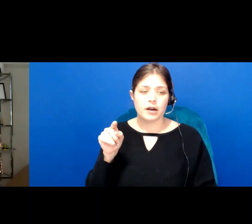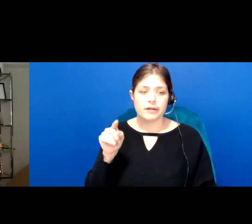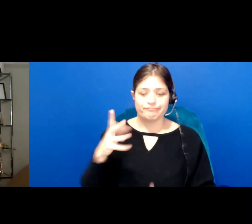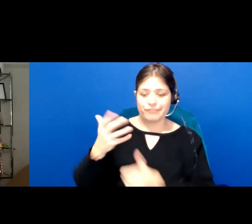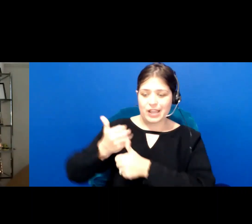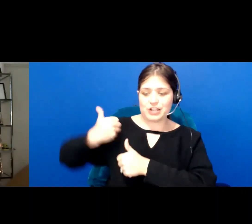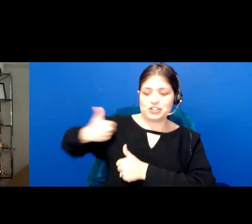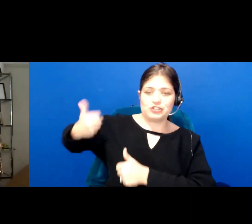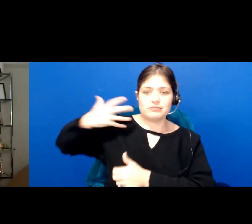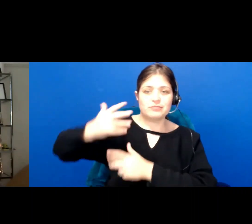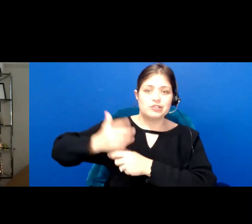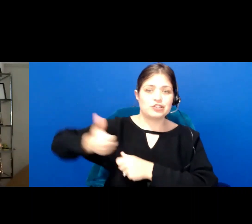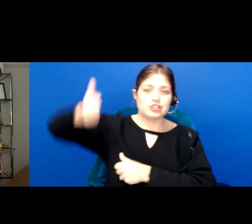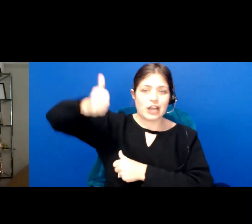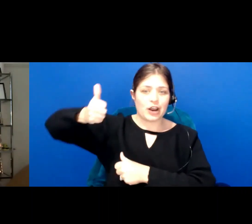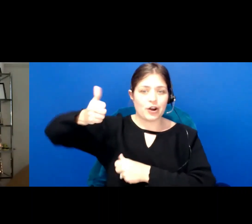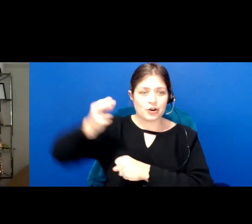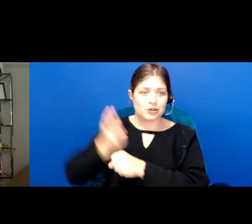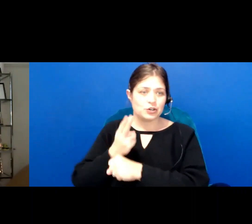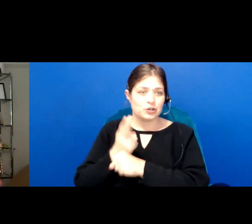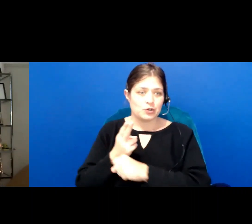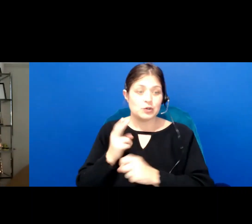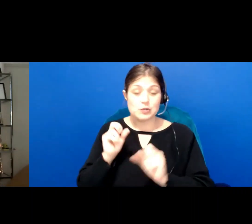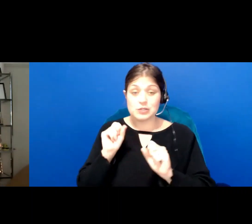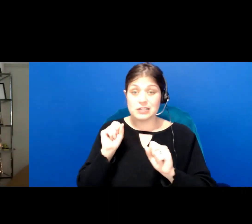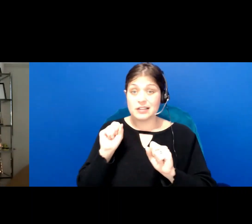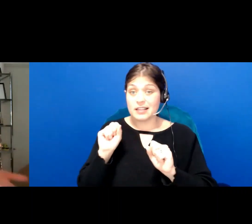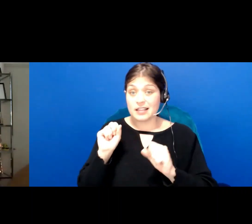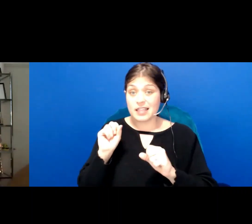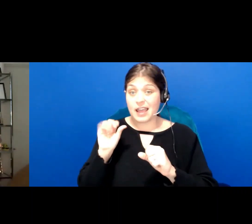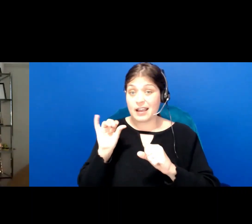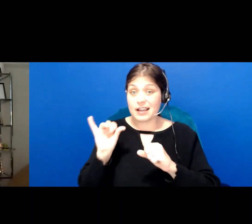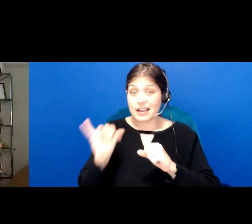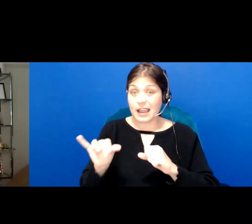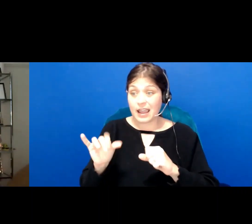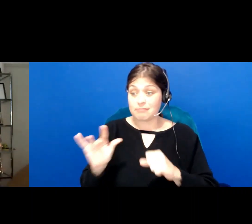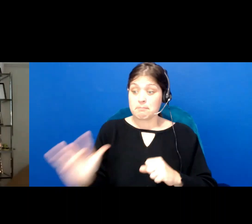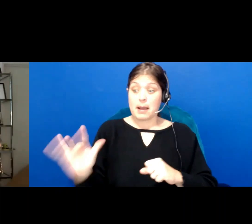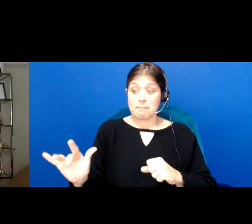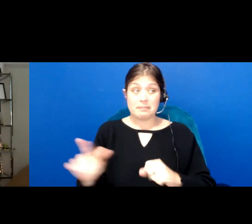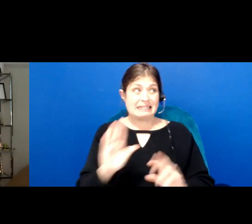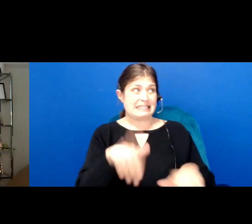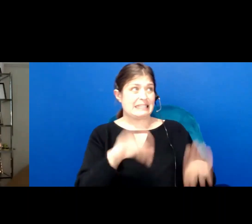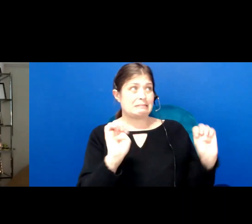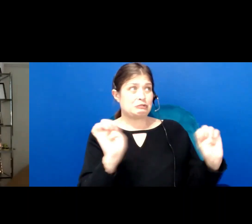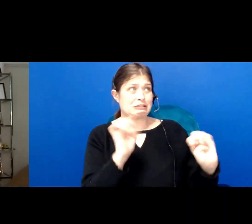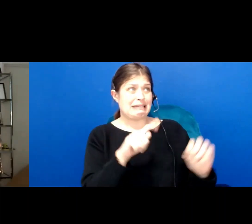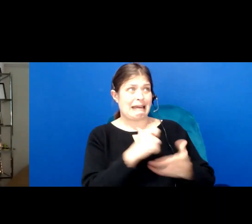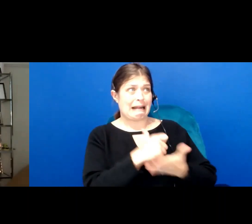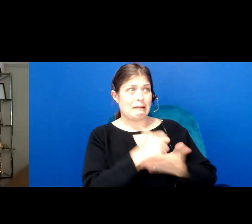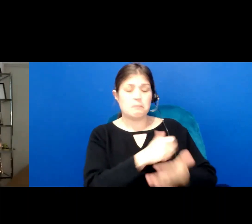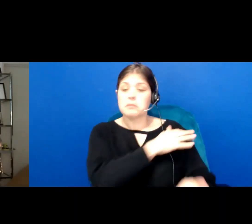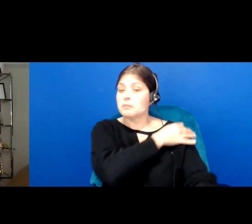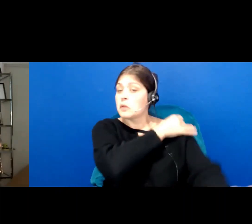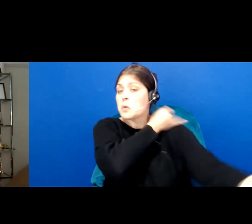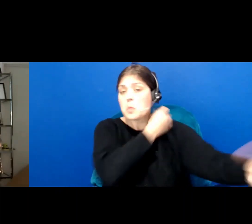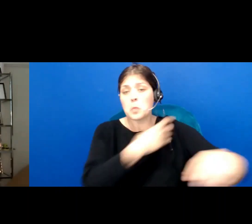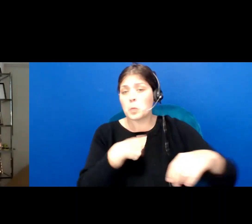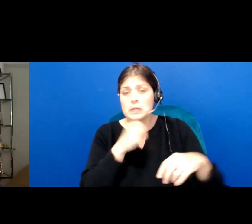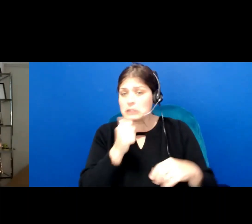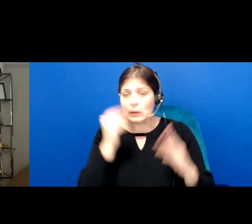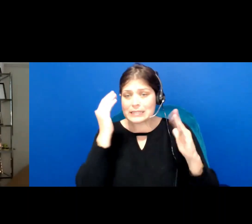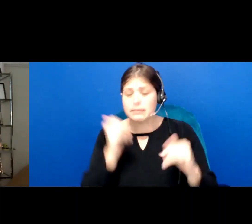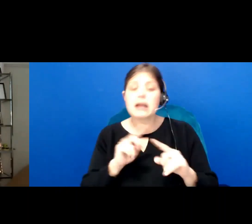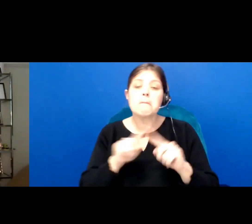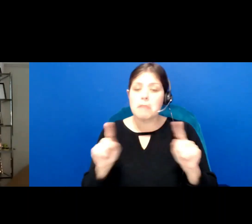if there's, I'm in trouble, can you get me X? We don't expect that, but that will go directly